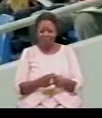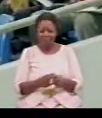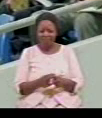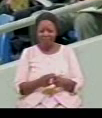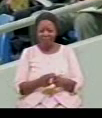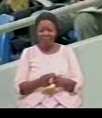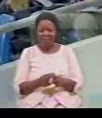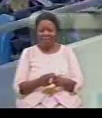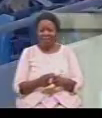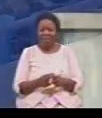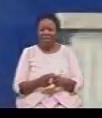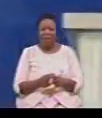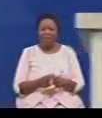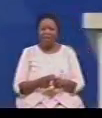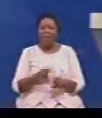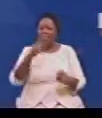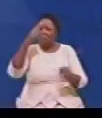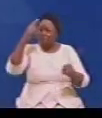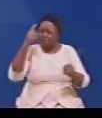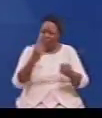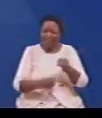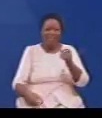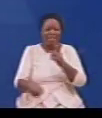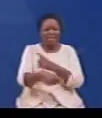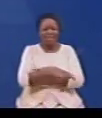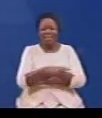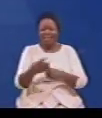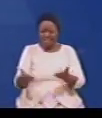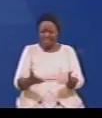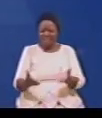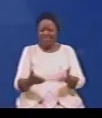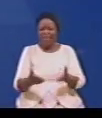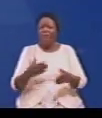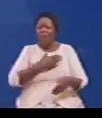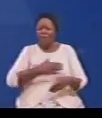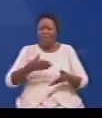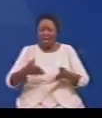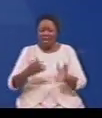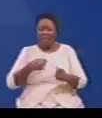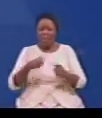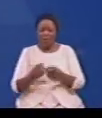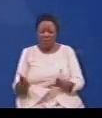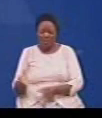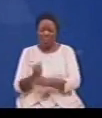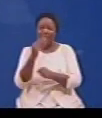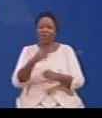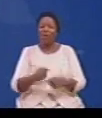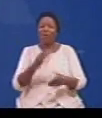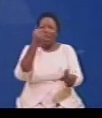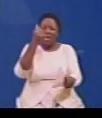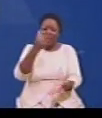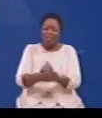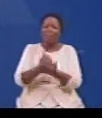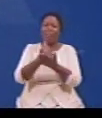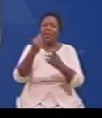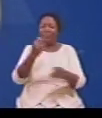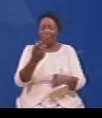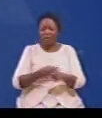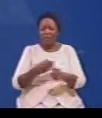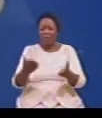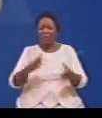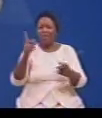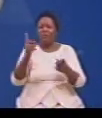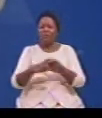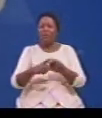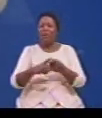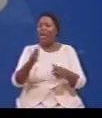Final day in Lusaka. Let me carry your amen away from Lusaka, and it